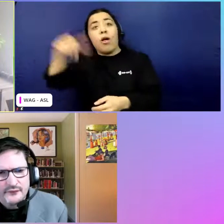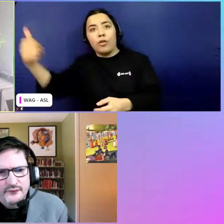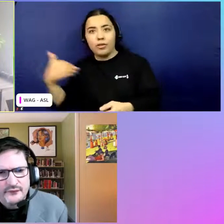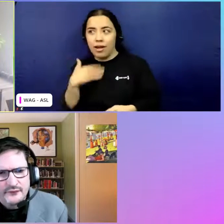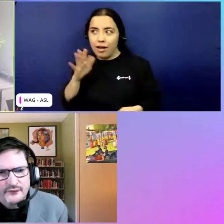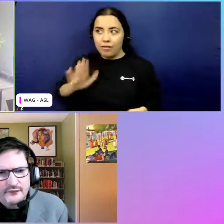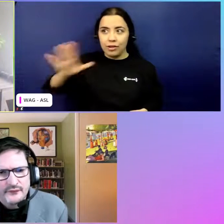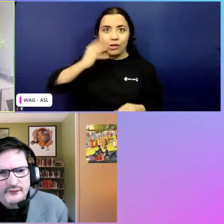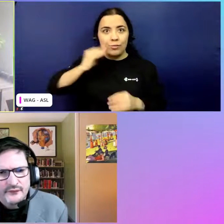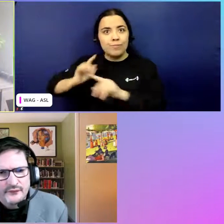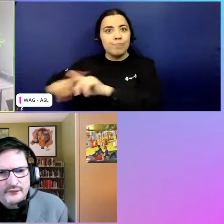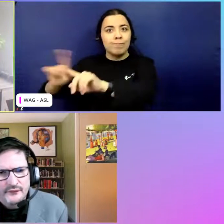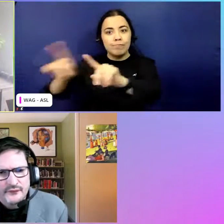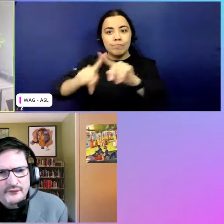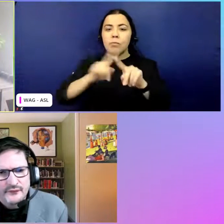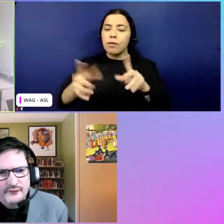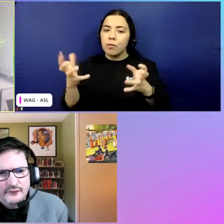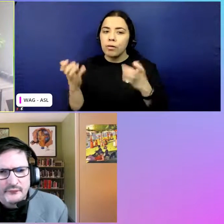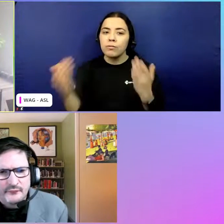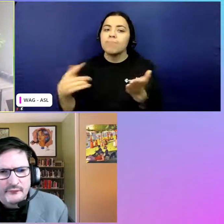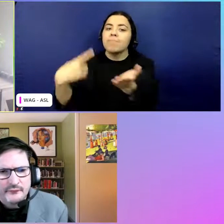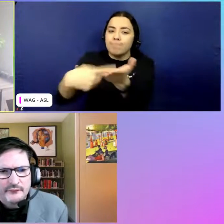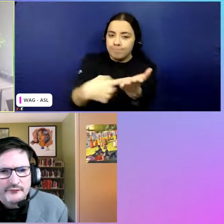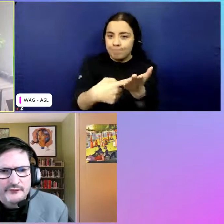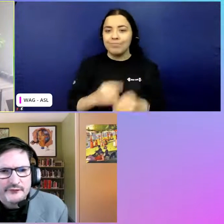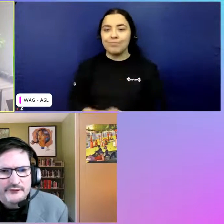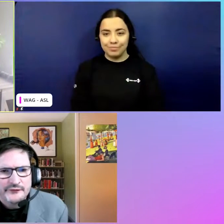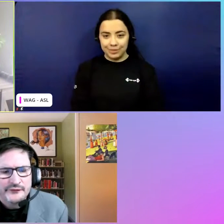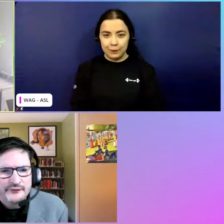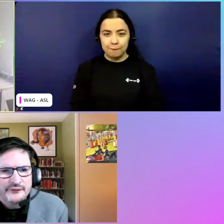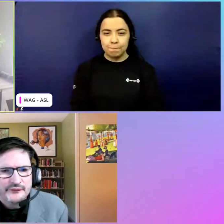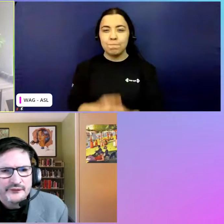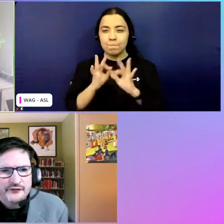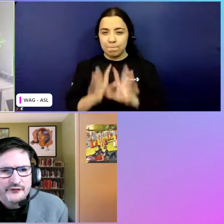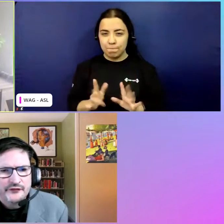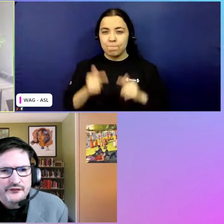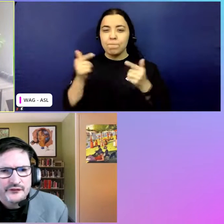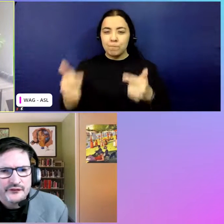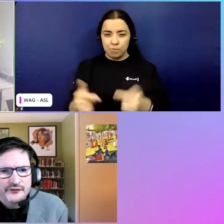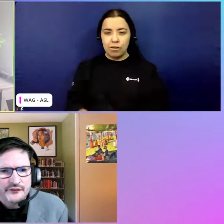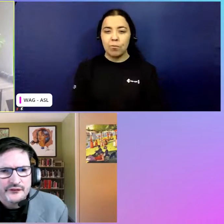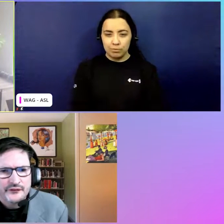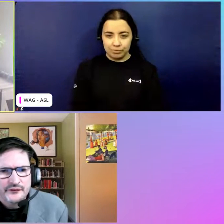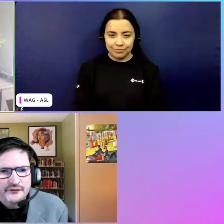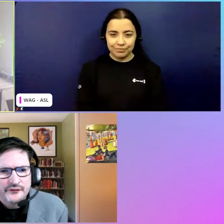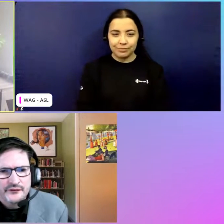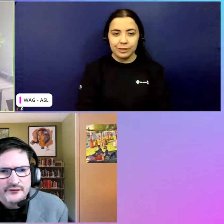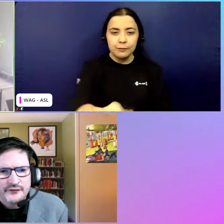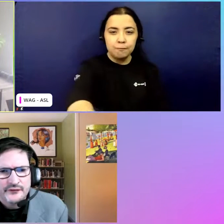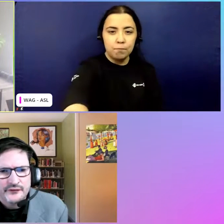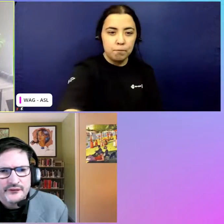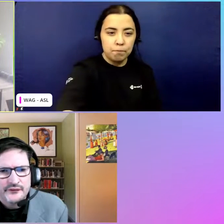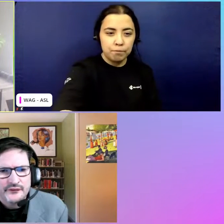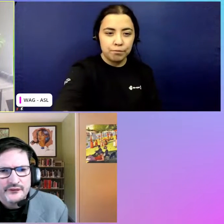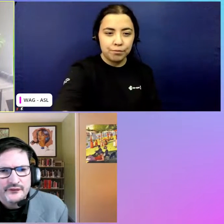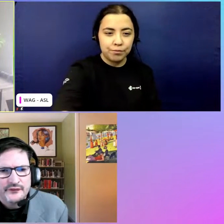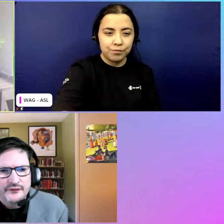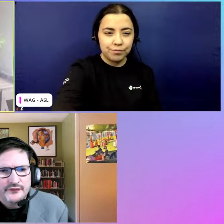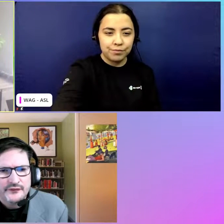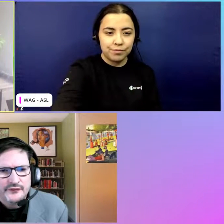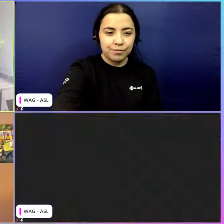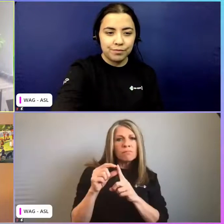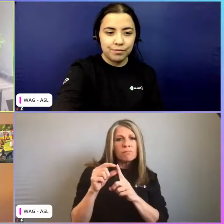But let's have the conversation. Let's not be afraid of the words. Let's